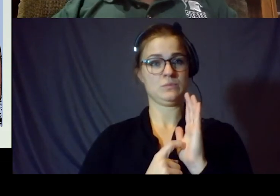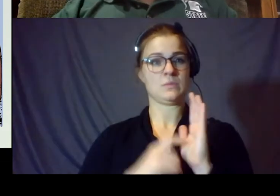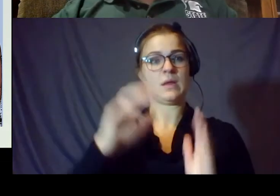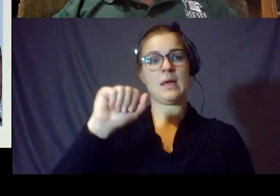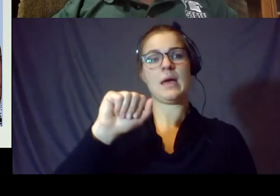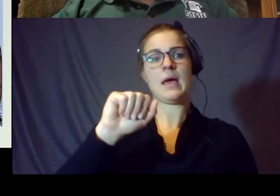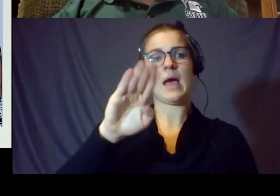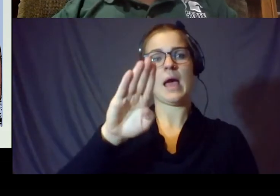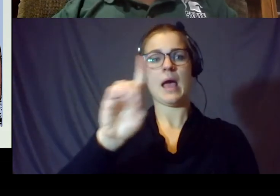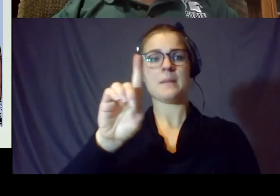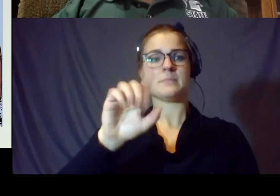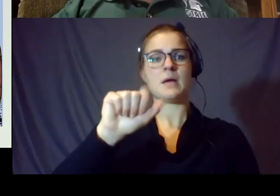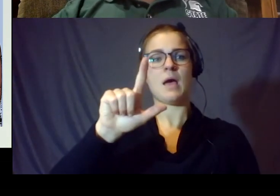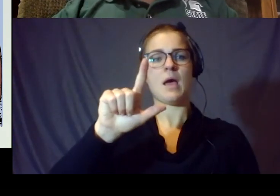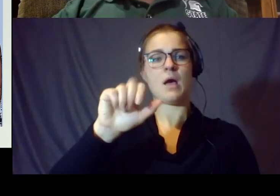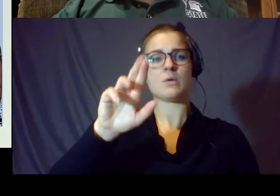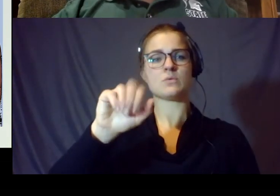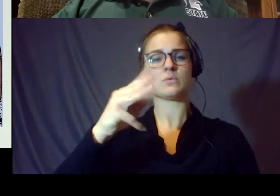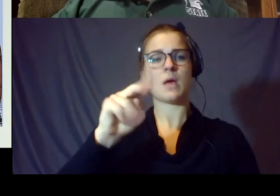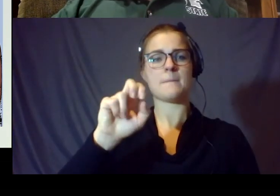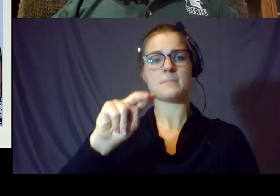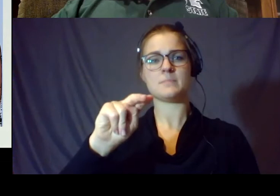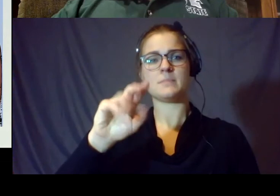al-Sufi, the great Arabic astronomer.